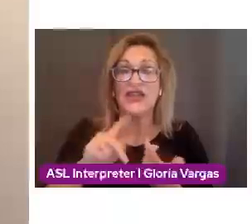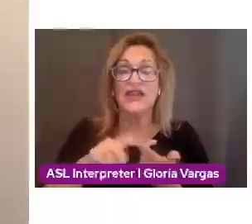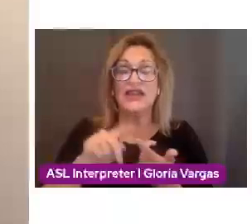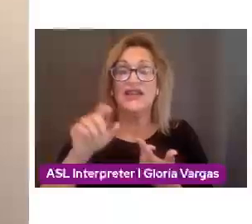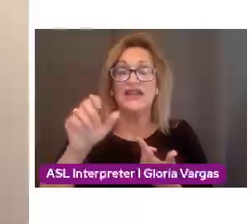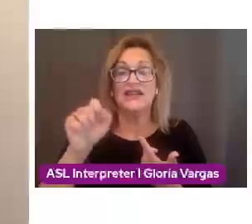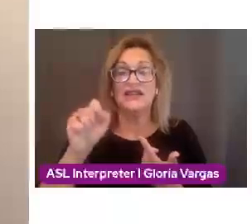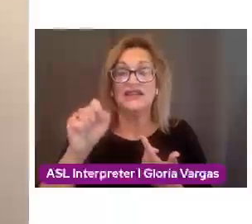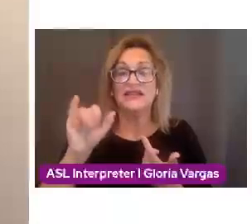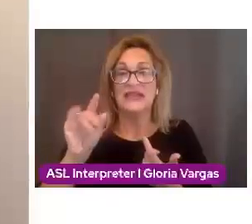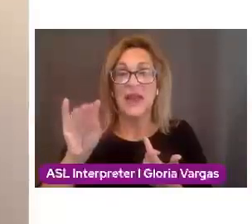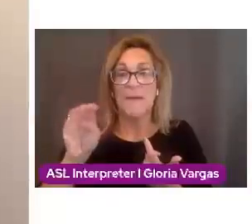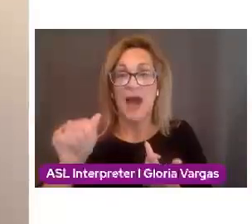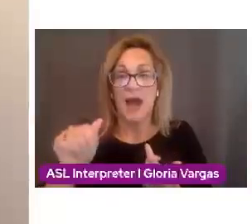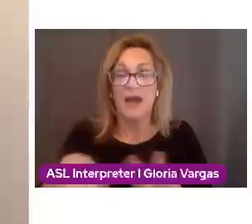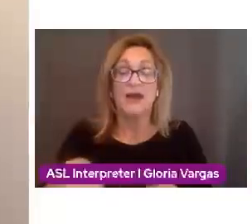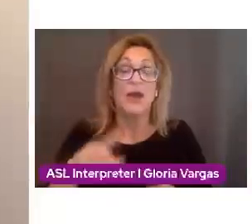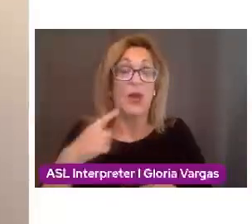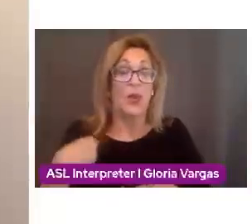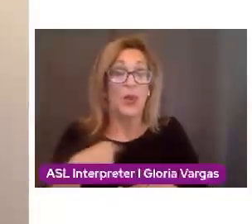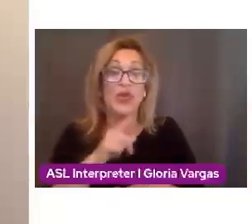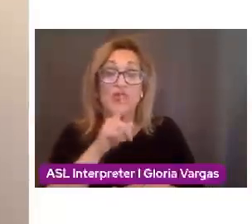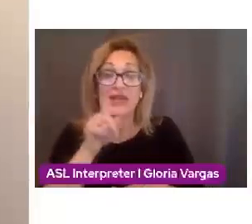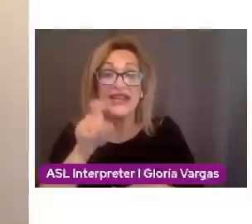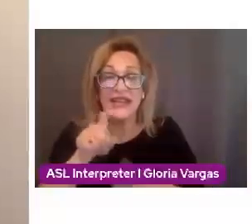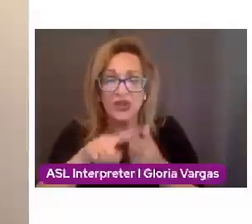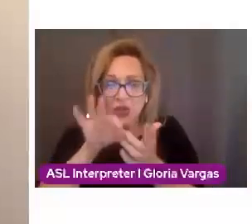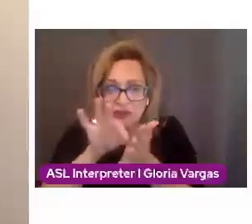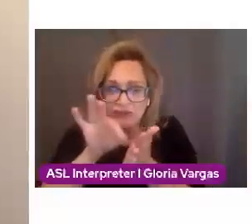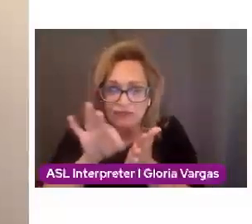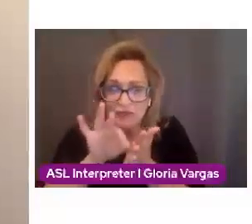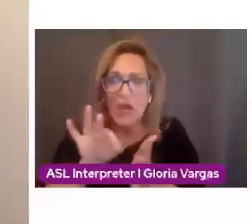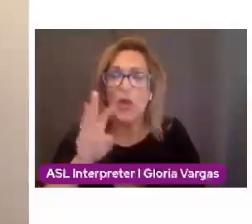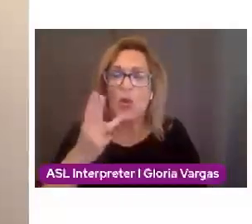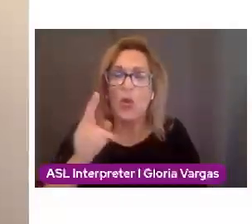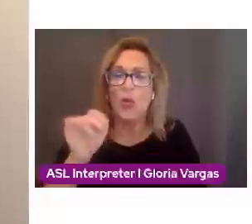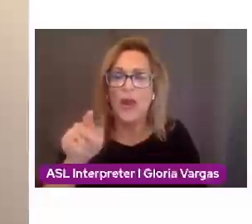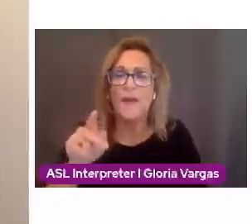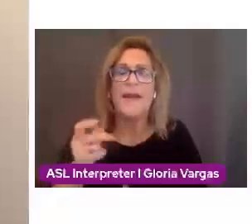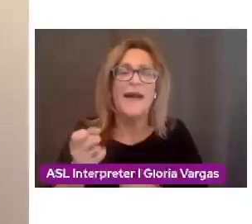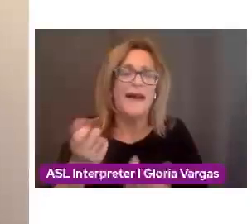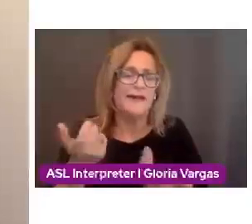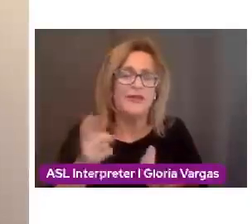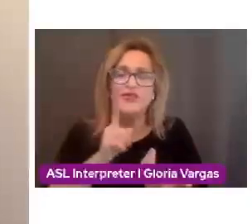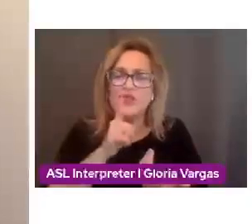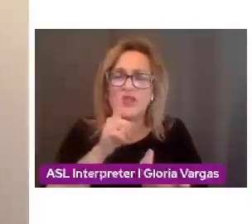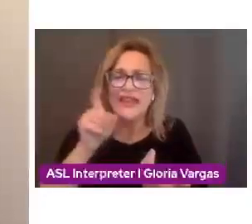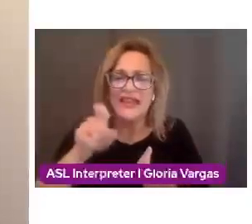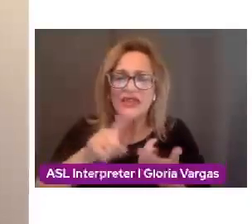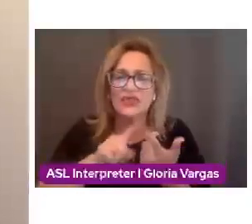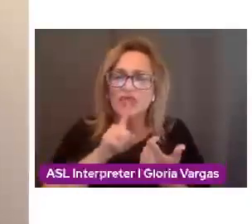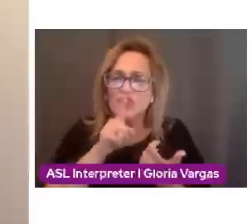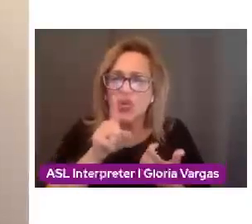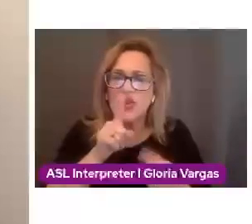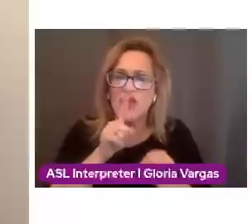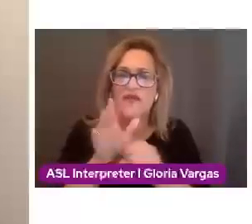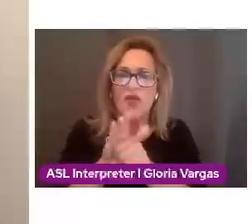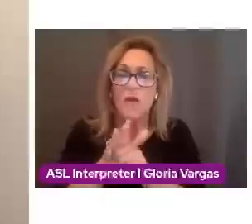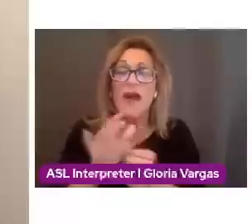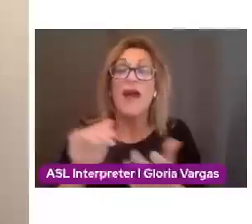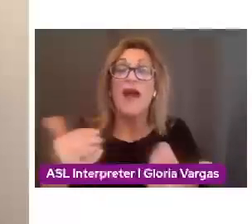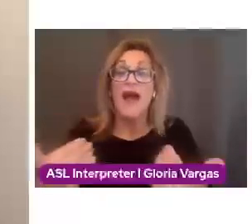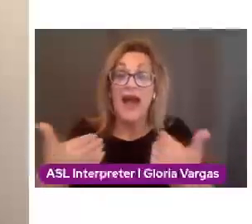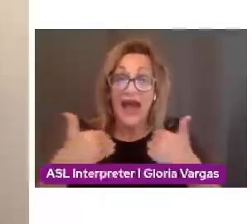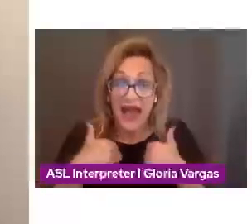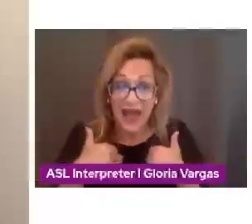and directly that we need an actual whip count on and we need to really truly confirm that there